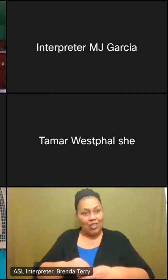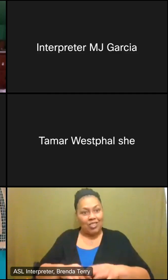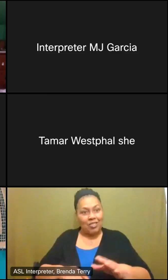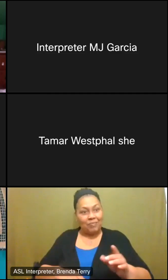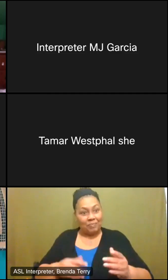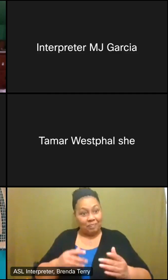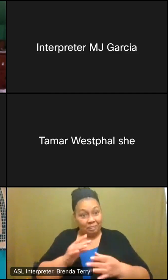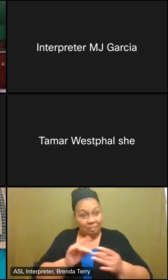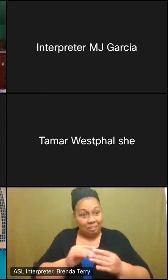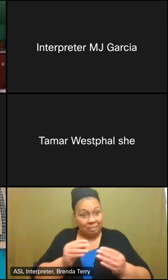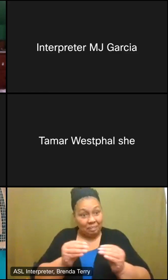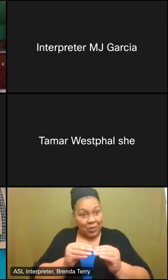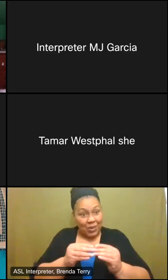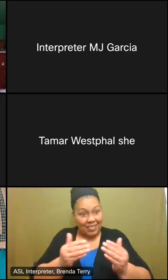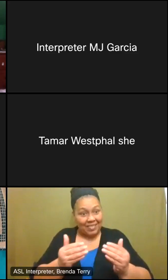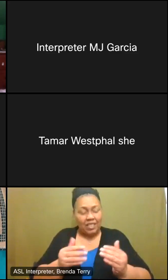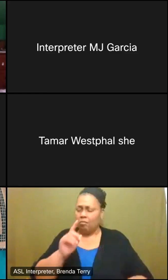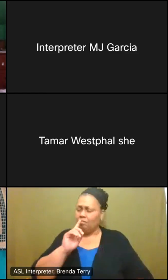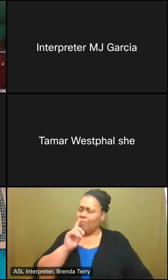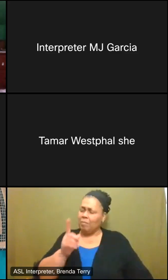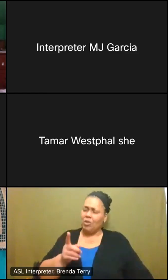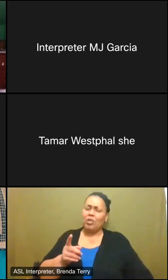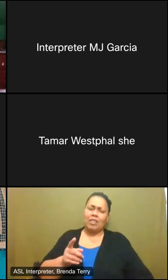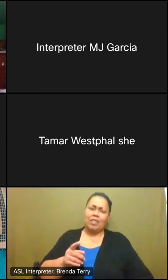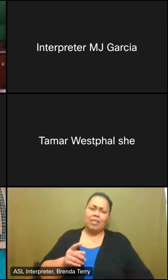Absolutely. Absolutely. So